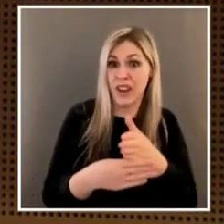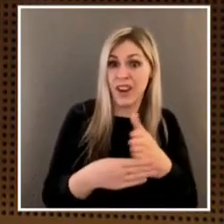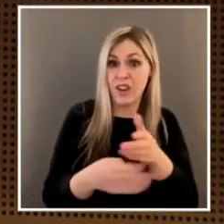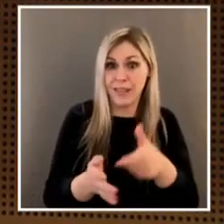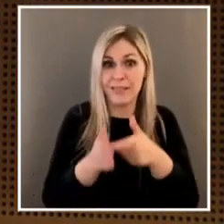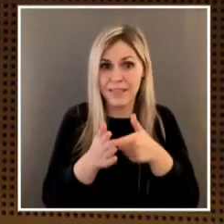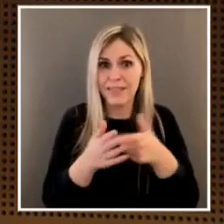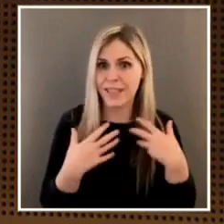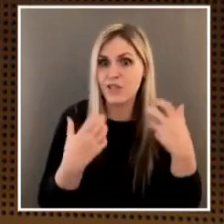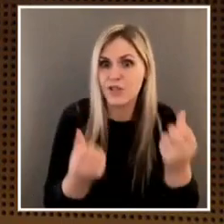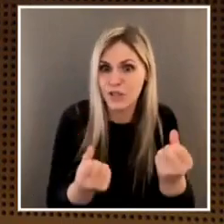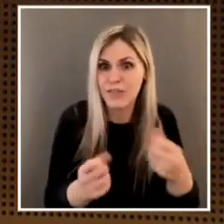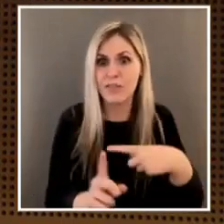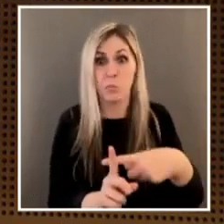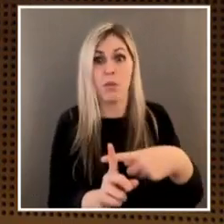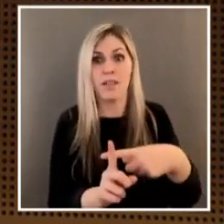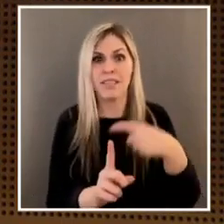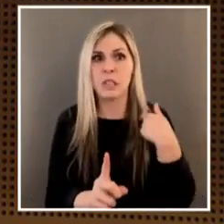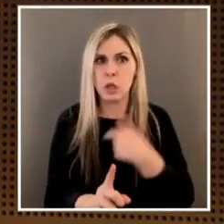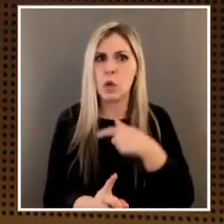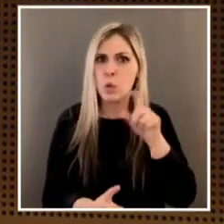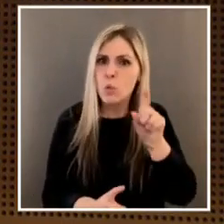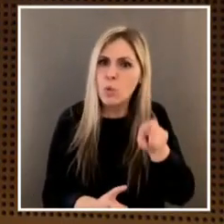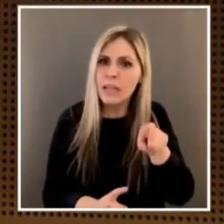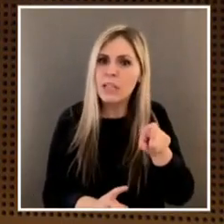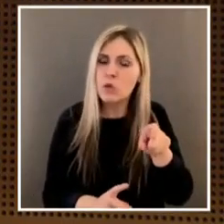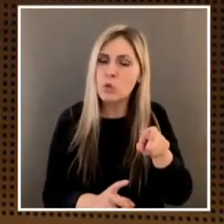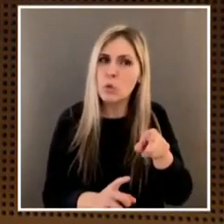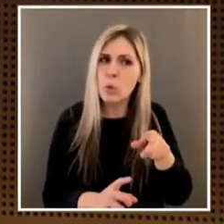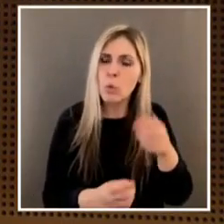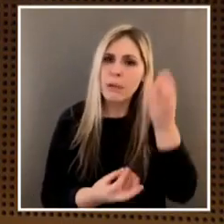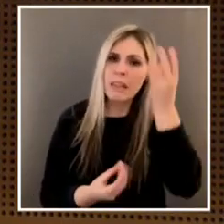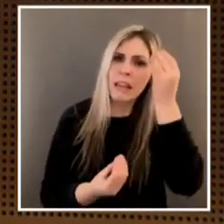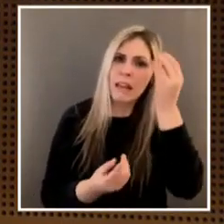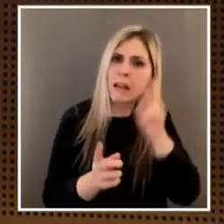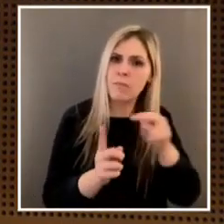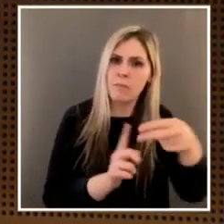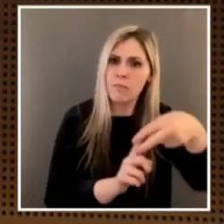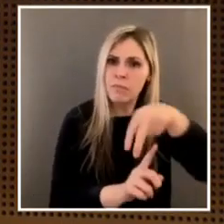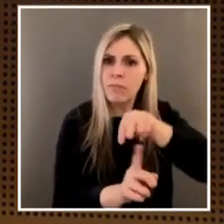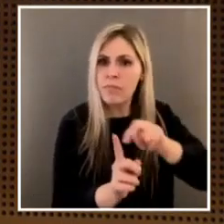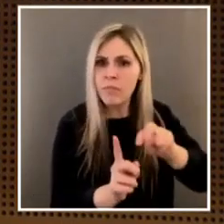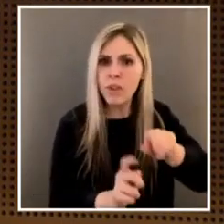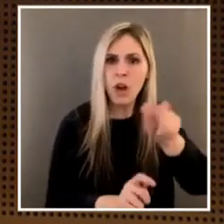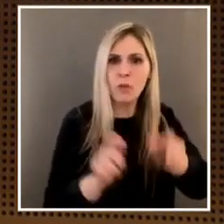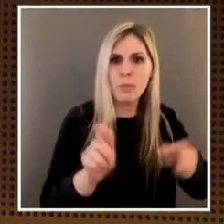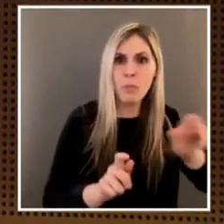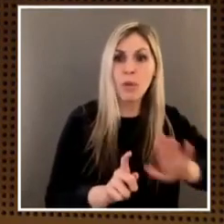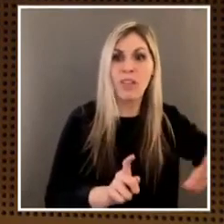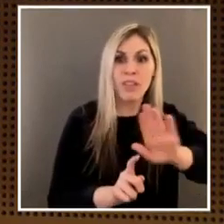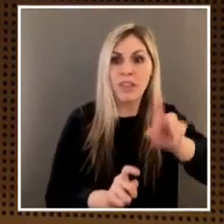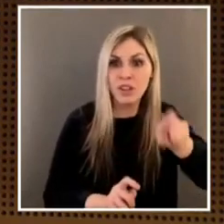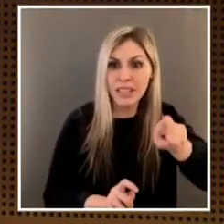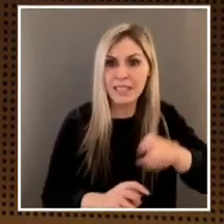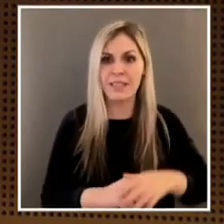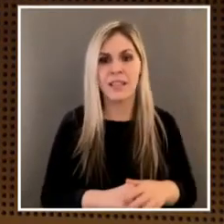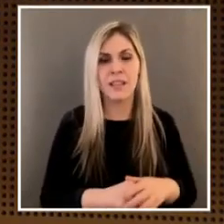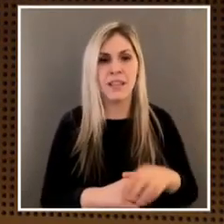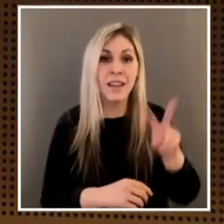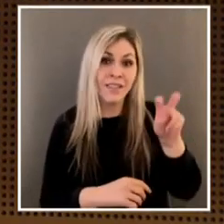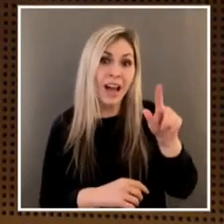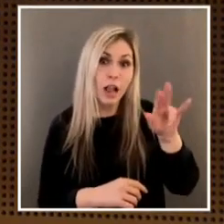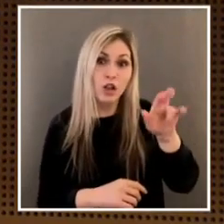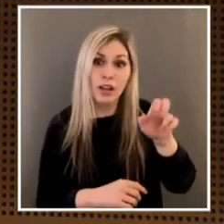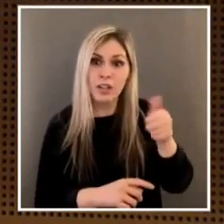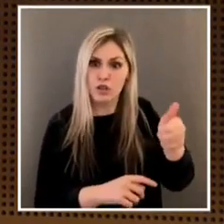well as we need to be considerate of the needs of others. As a teacher and artist, Valerie draws out that vulnerability